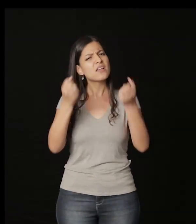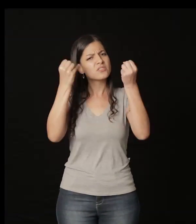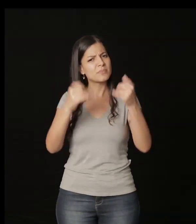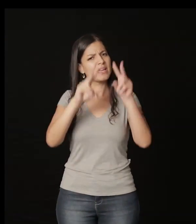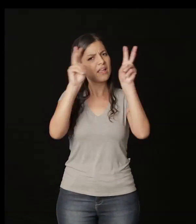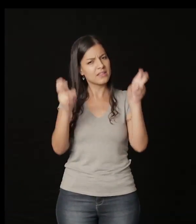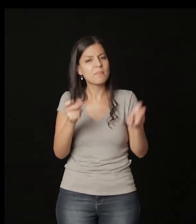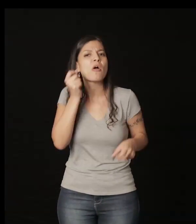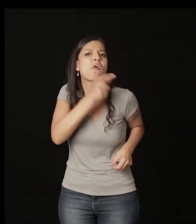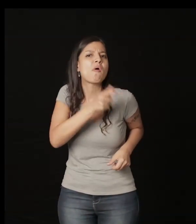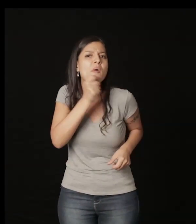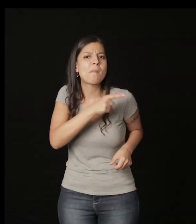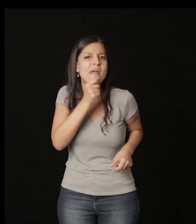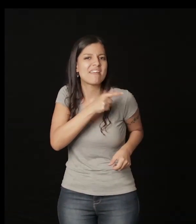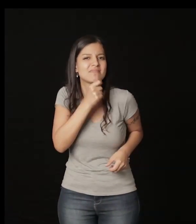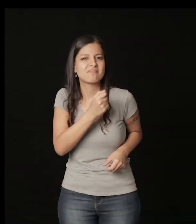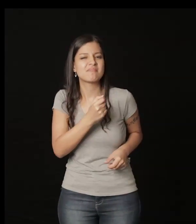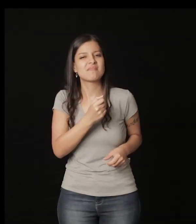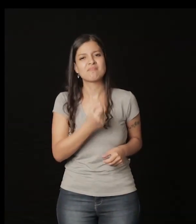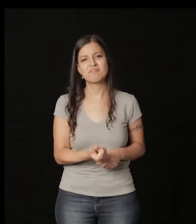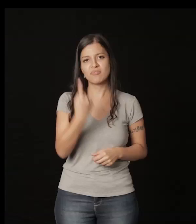because slapstick is